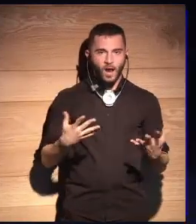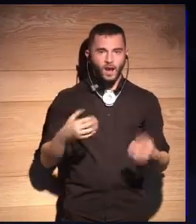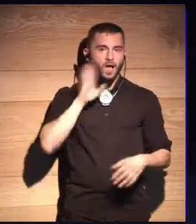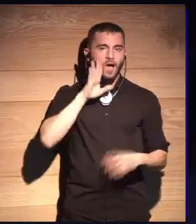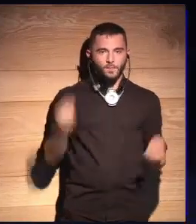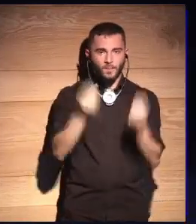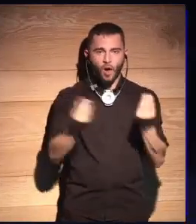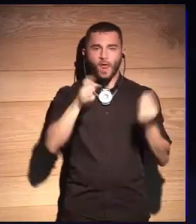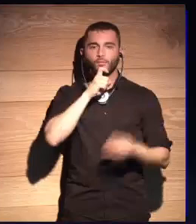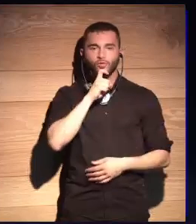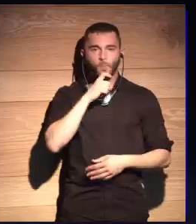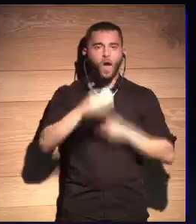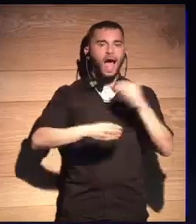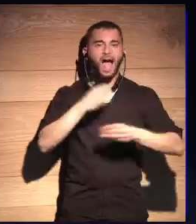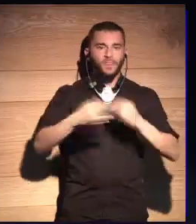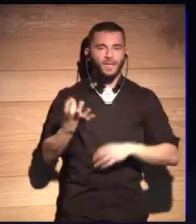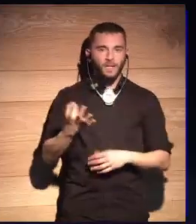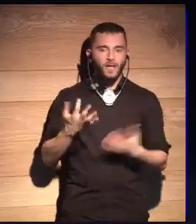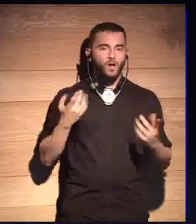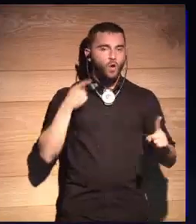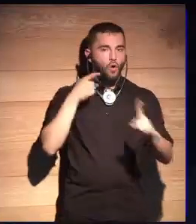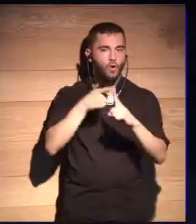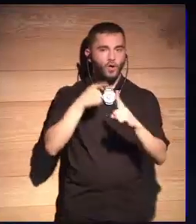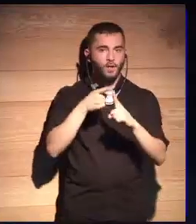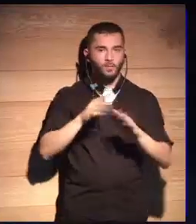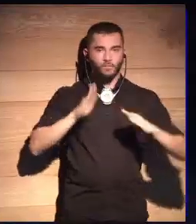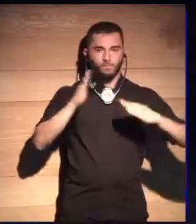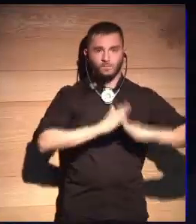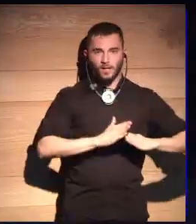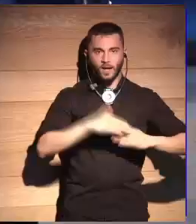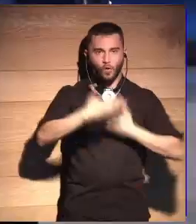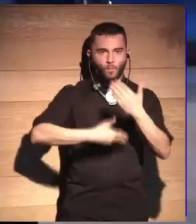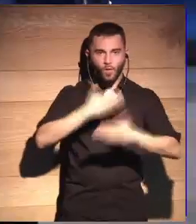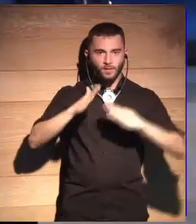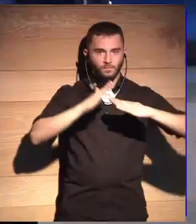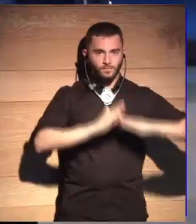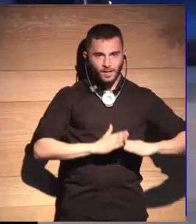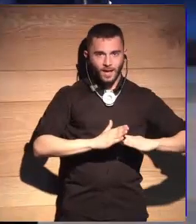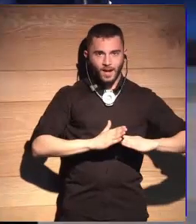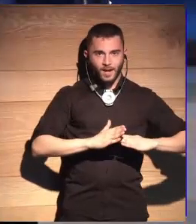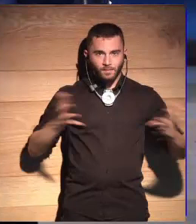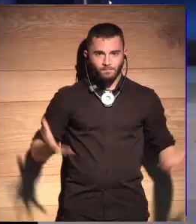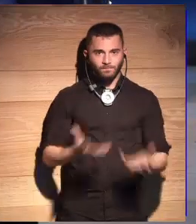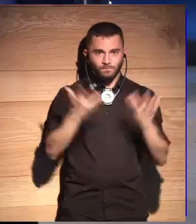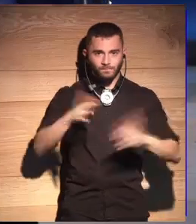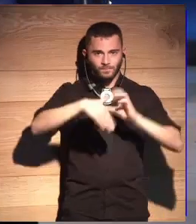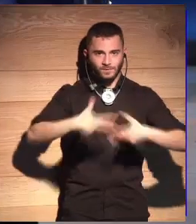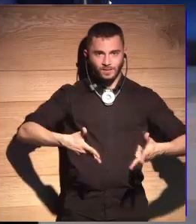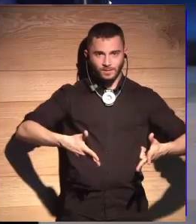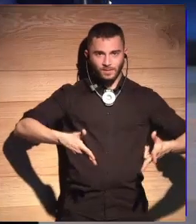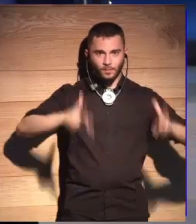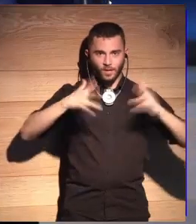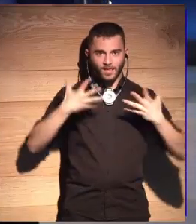hope is there? How can we improve that? What should we do to reverse or slow down the processes that we